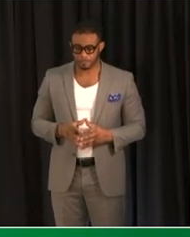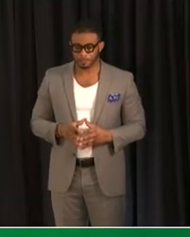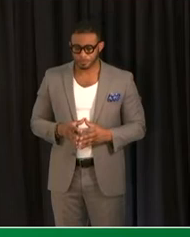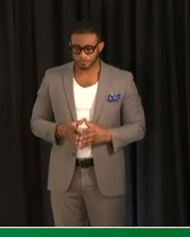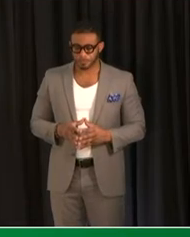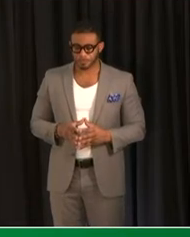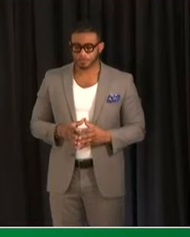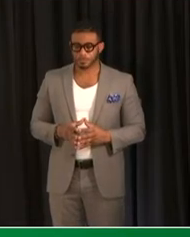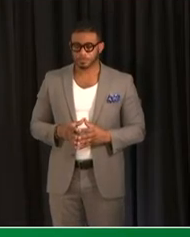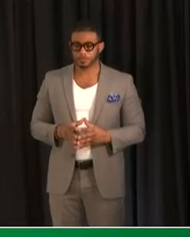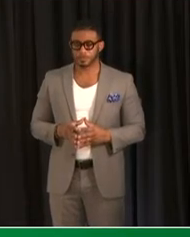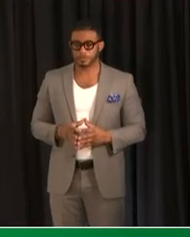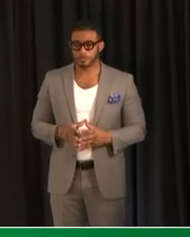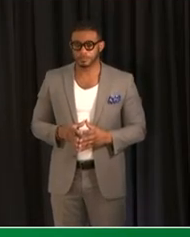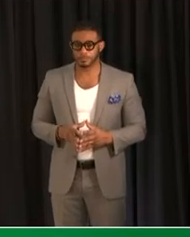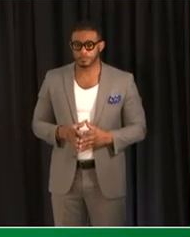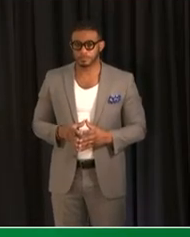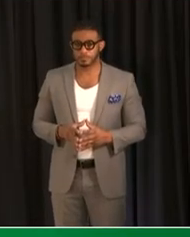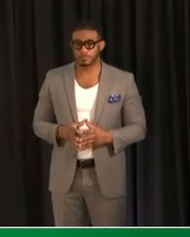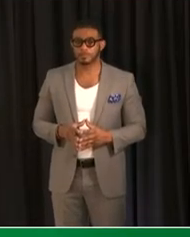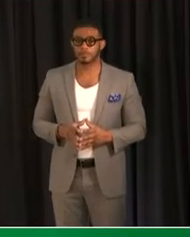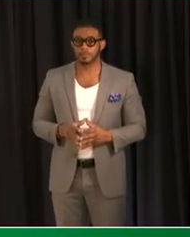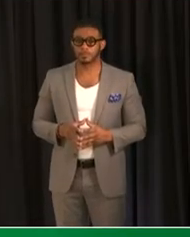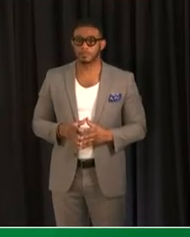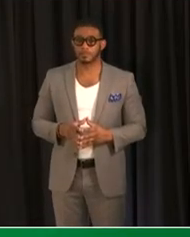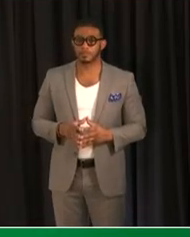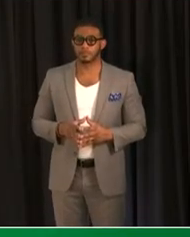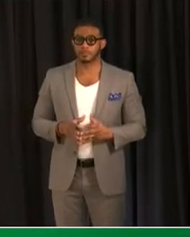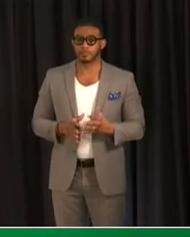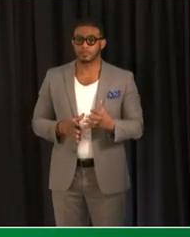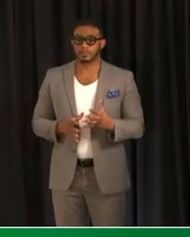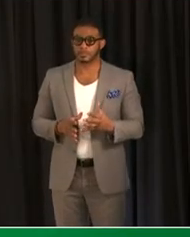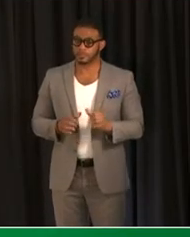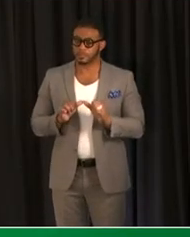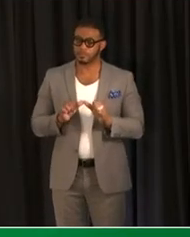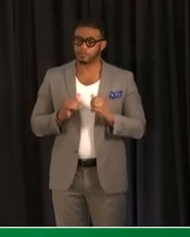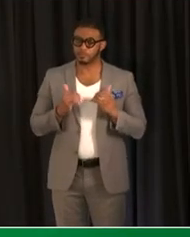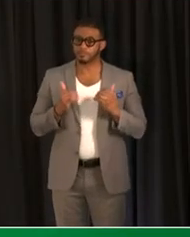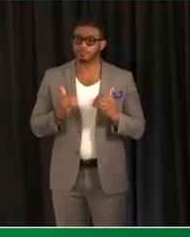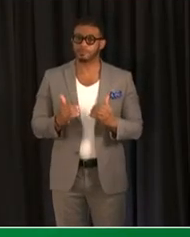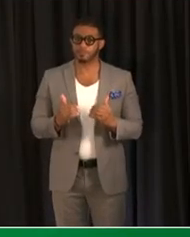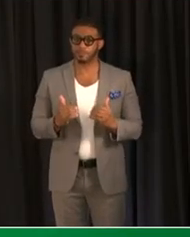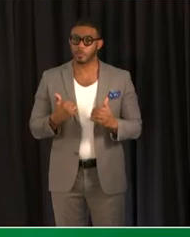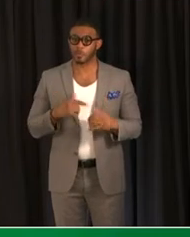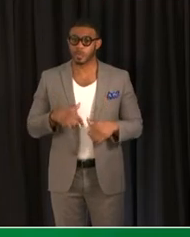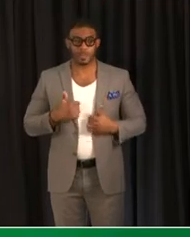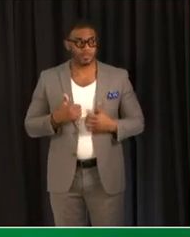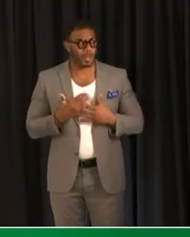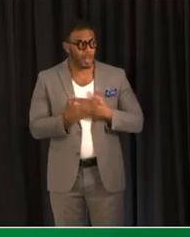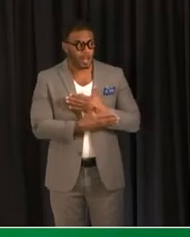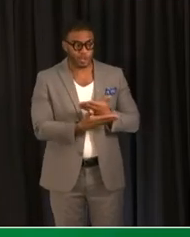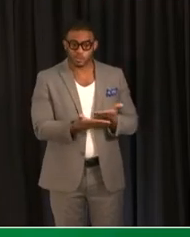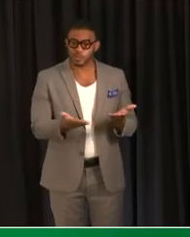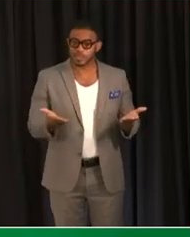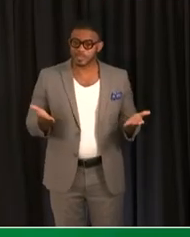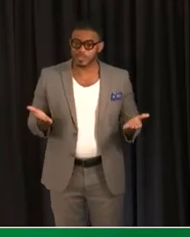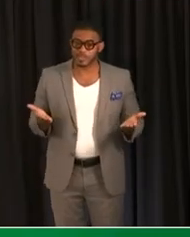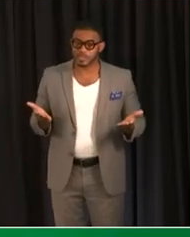beneficios, es de muchas oportunidades. Okay, and then keep pushing forward, and then we live in a country